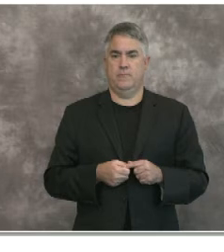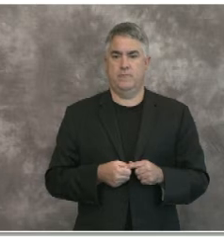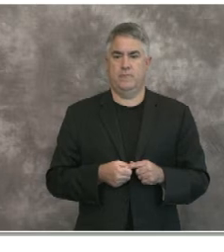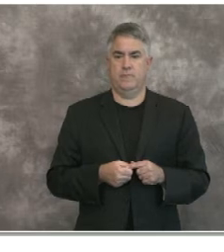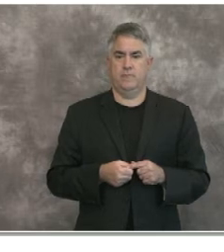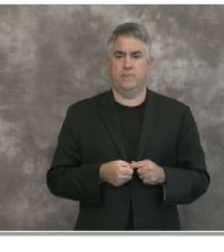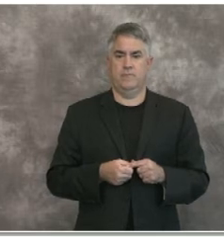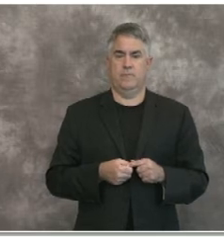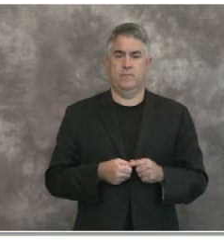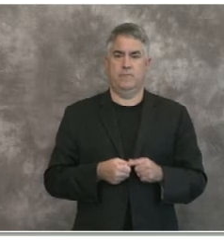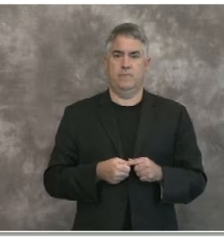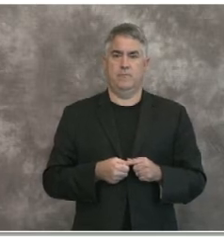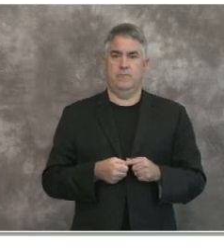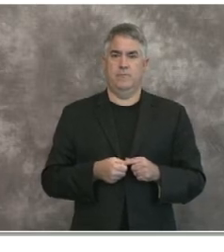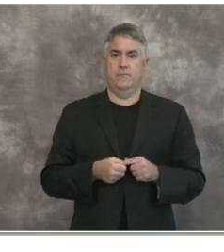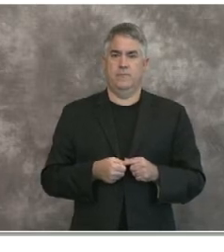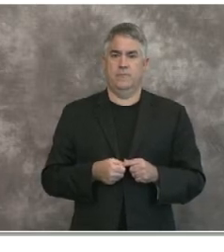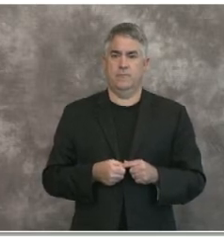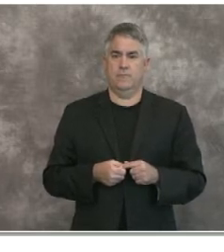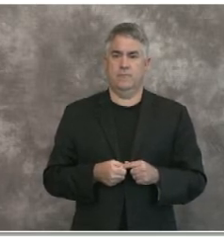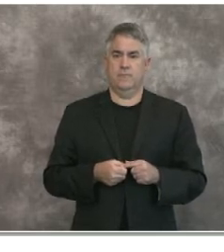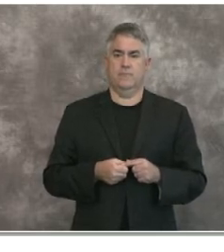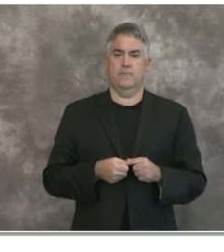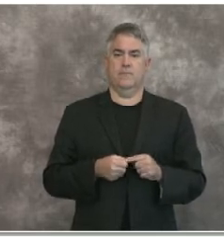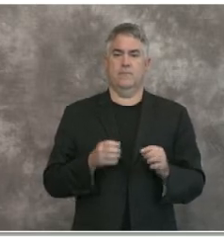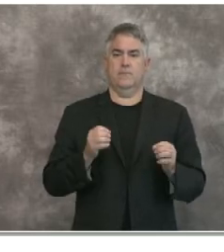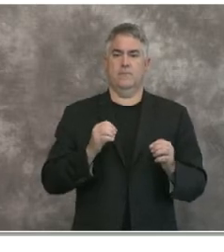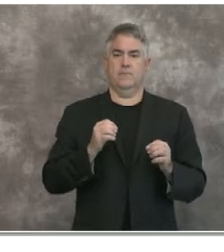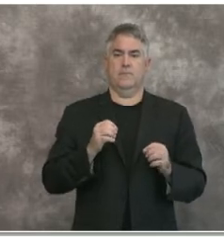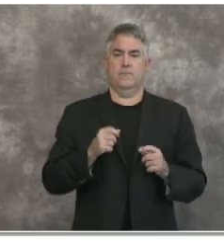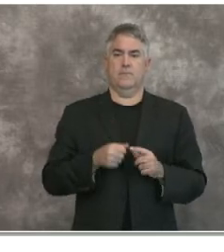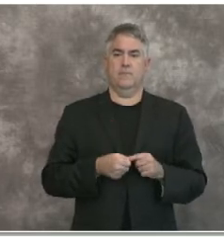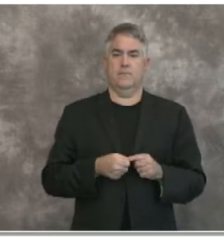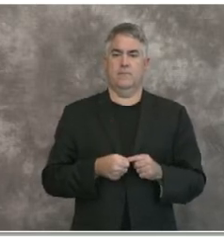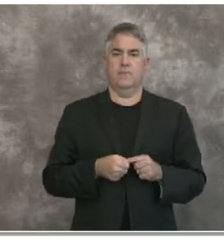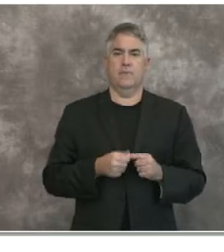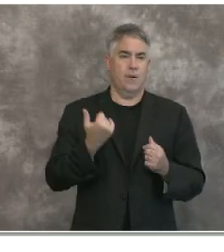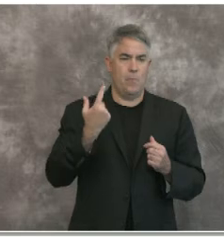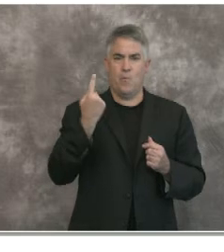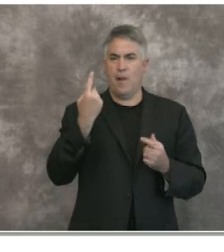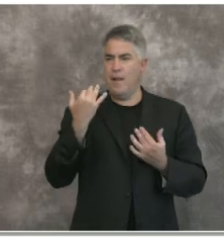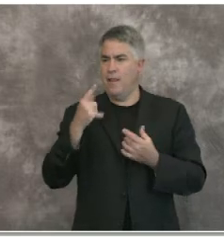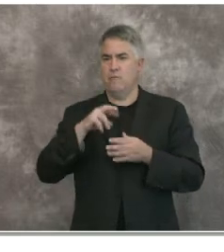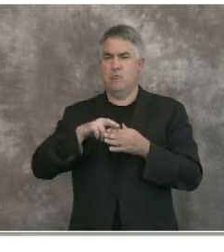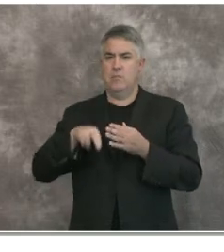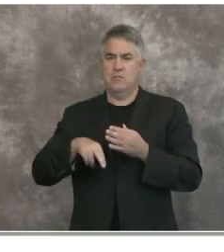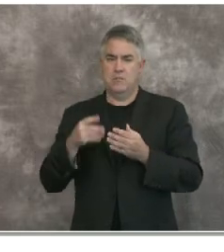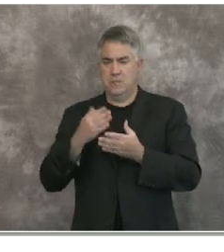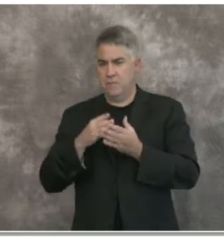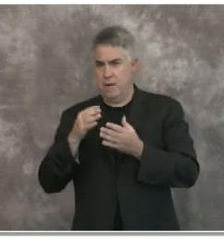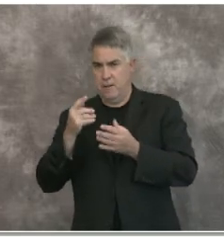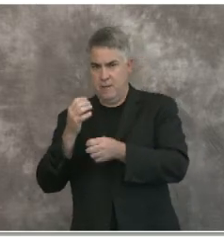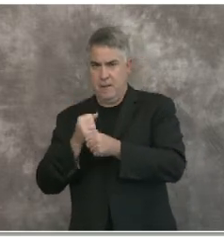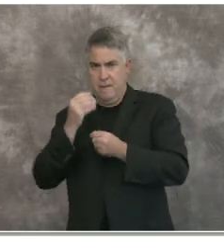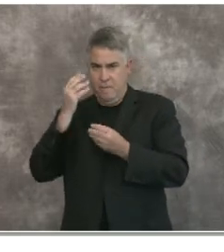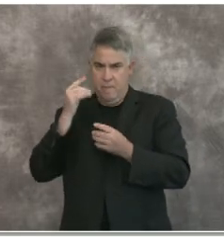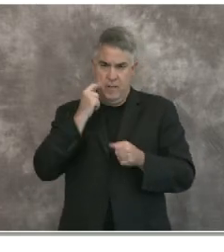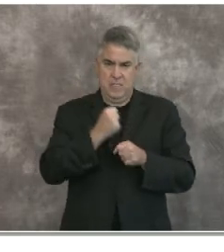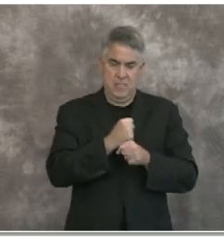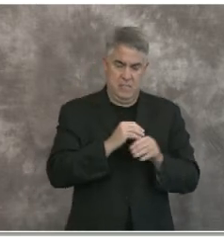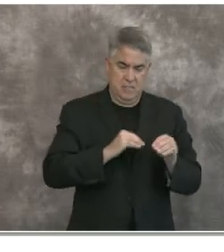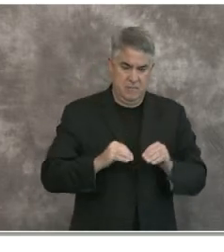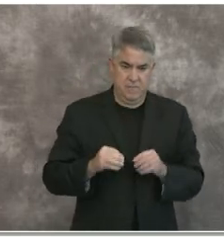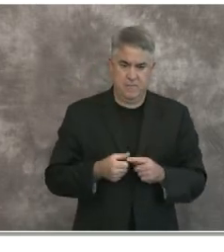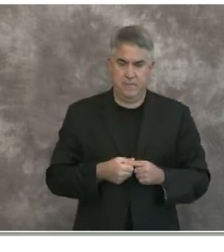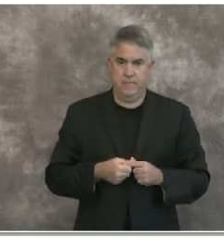which underlying medical condition information is pending. Regarding race and ethnicity of all deaths, we